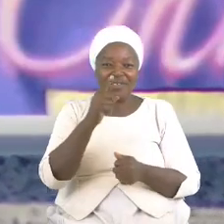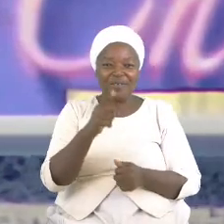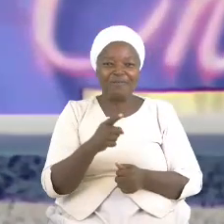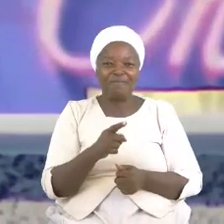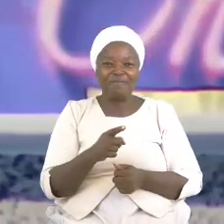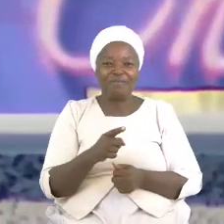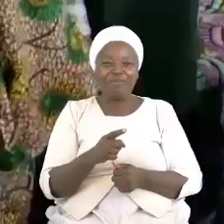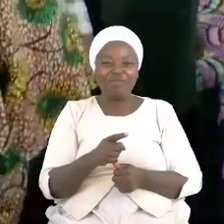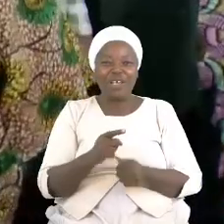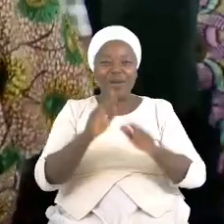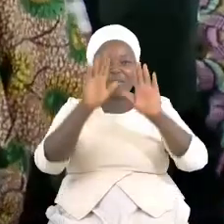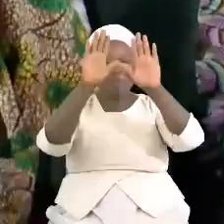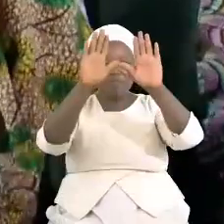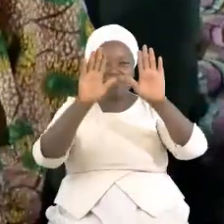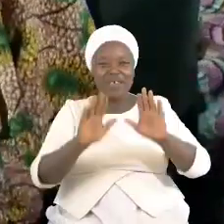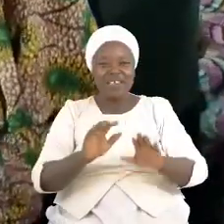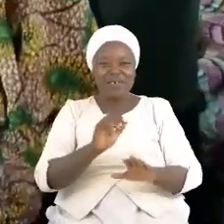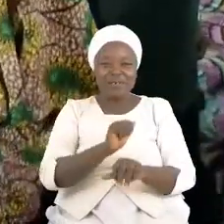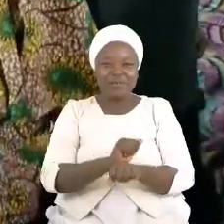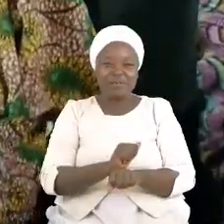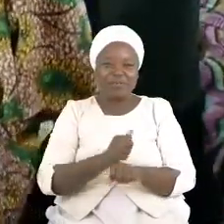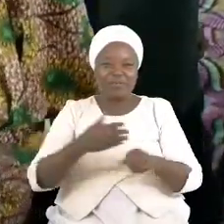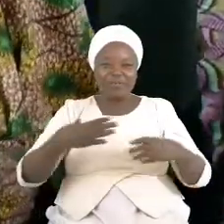Miracle. Healing.